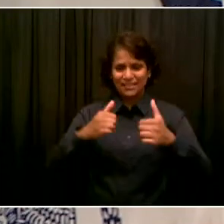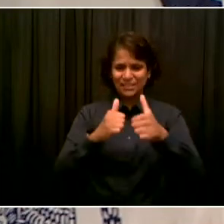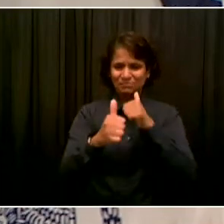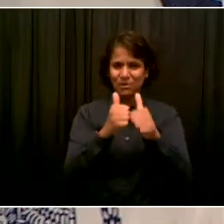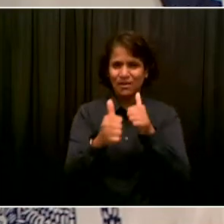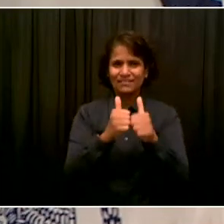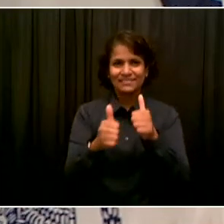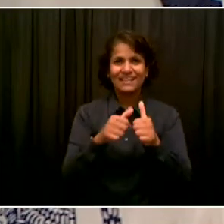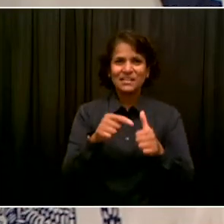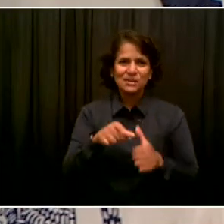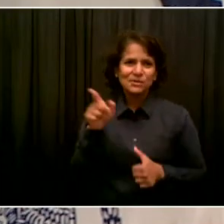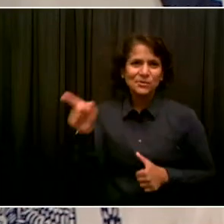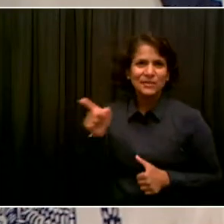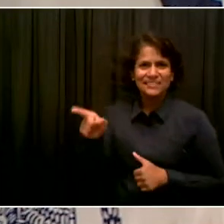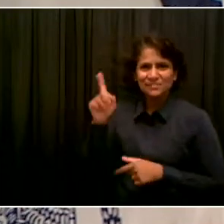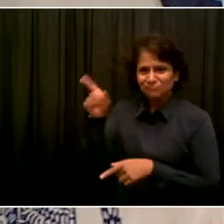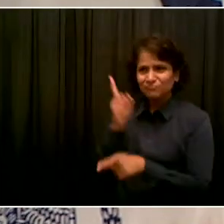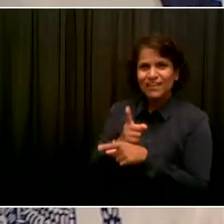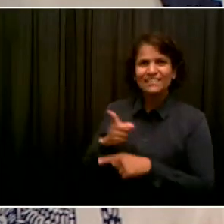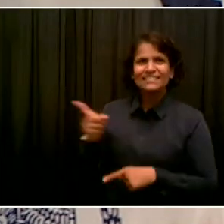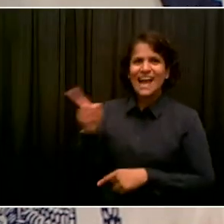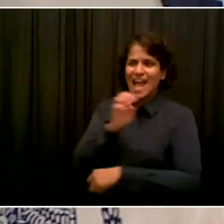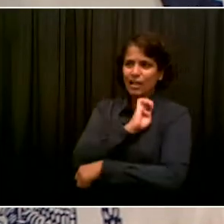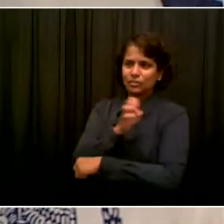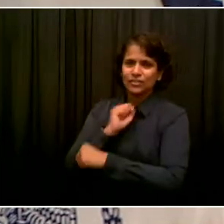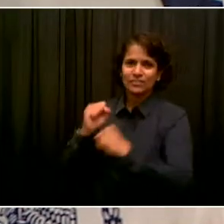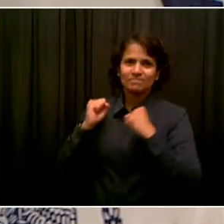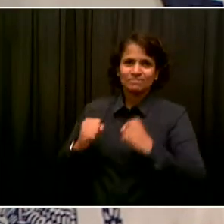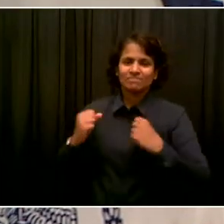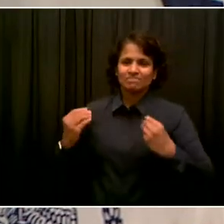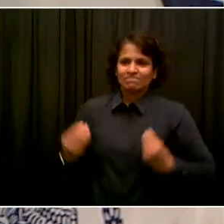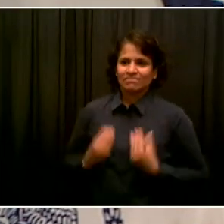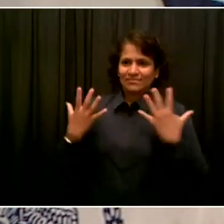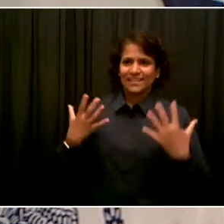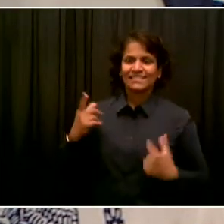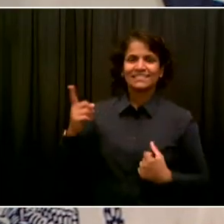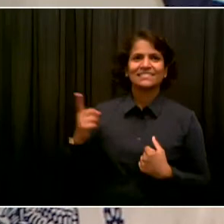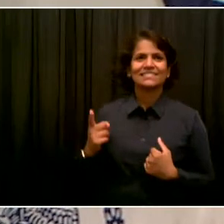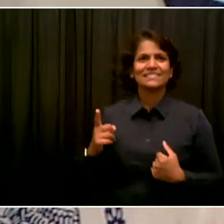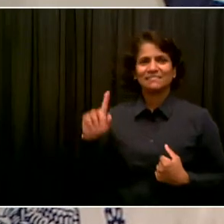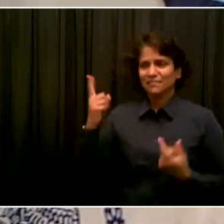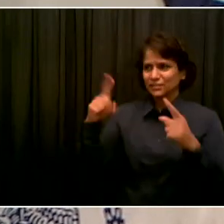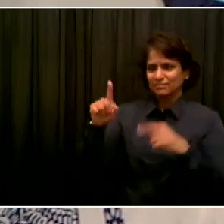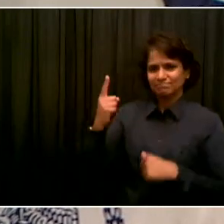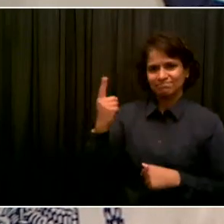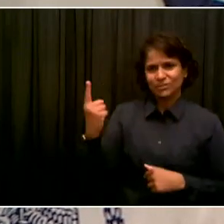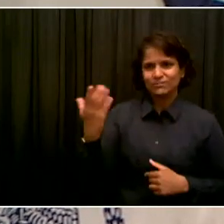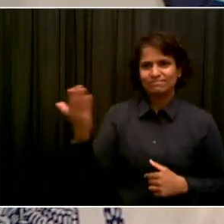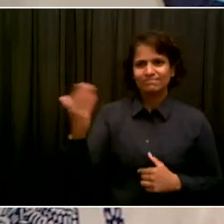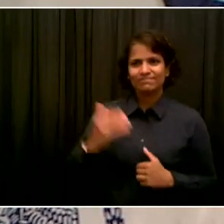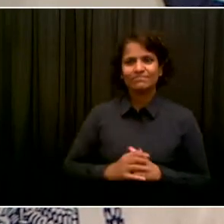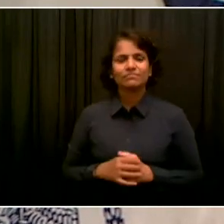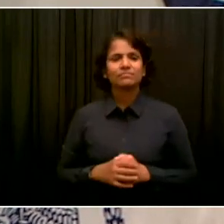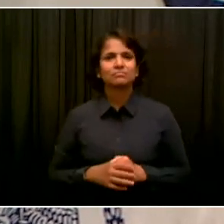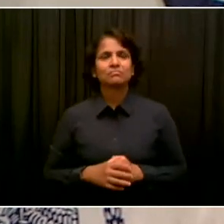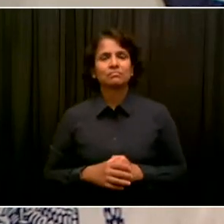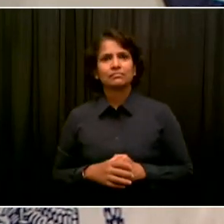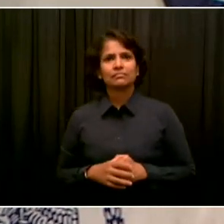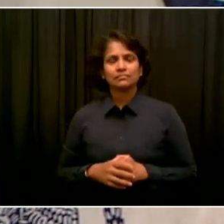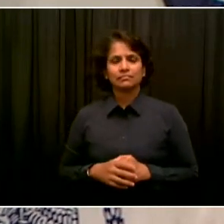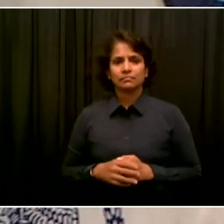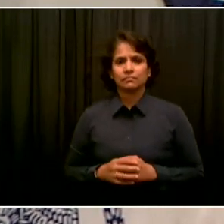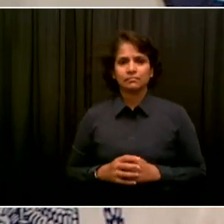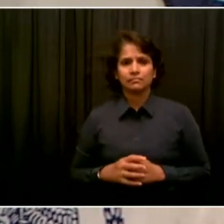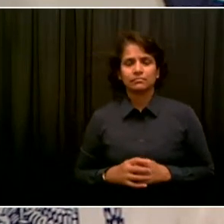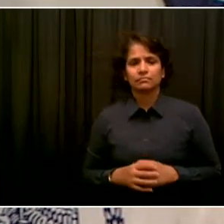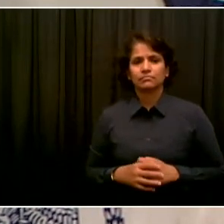spunky, energetic party starter to go first. So you're the one. I do appreciate that. Let's dive